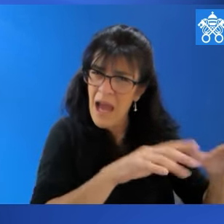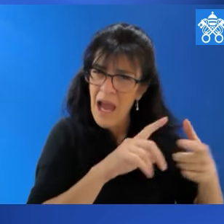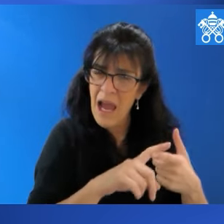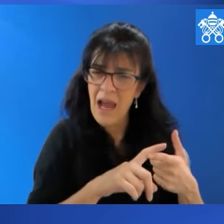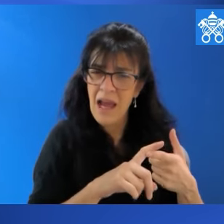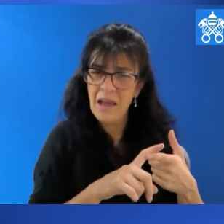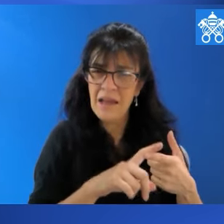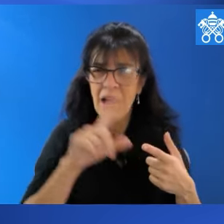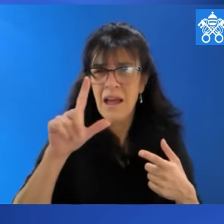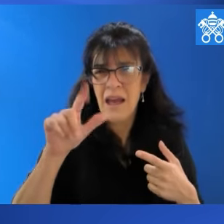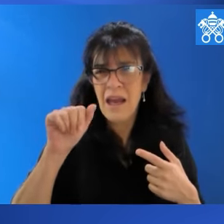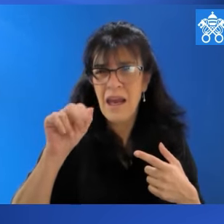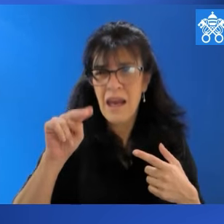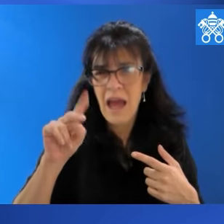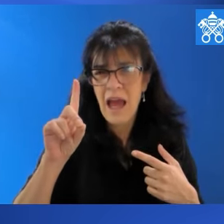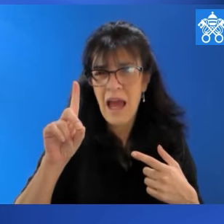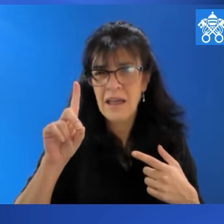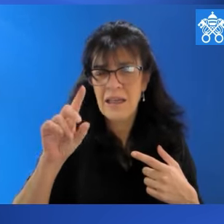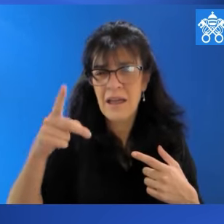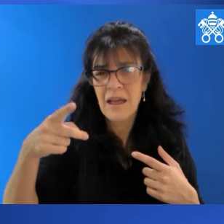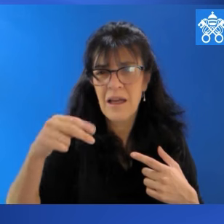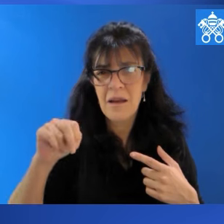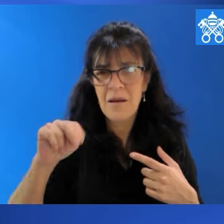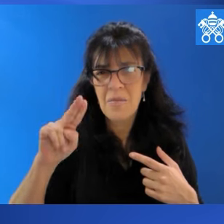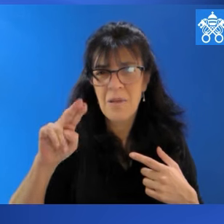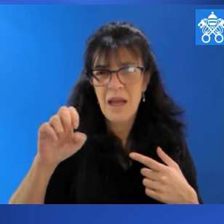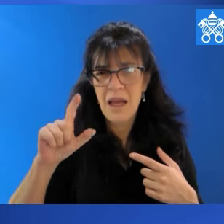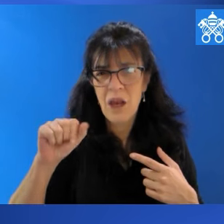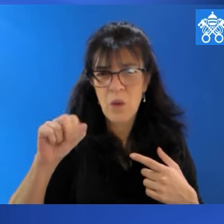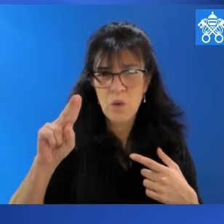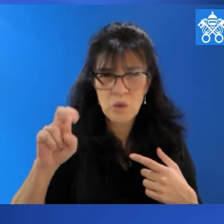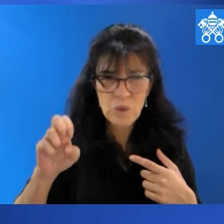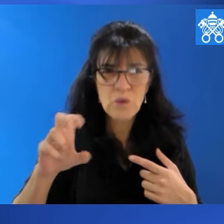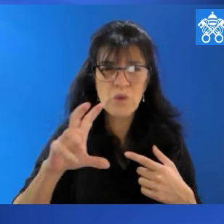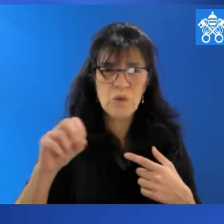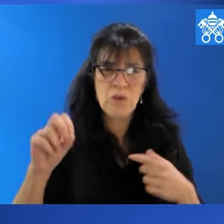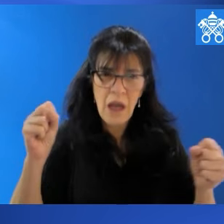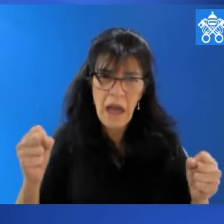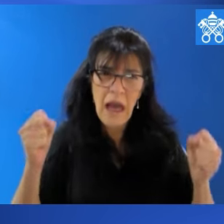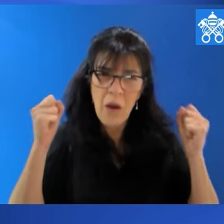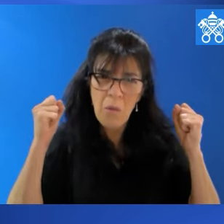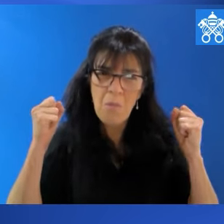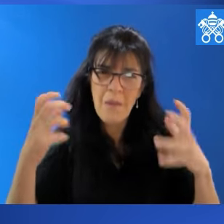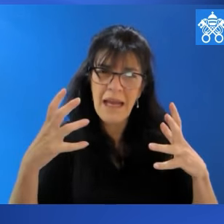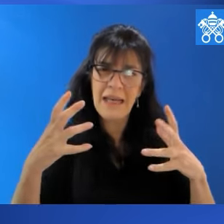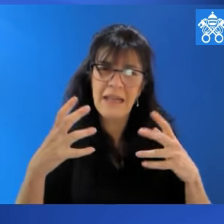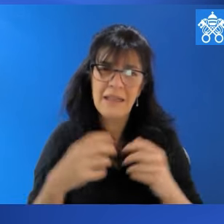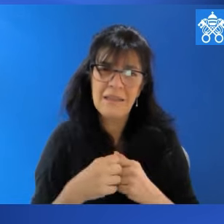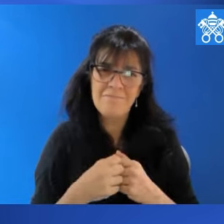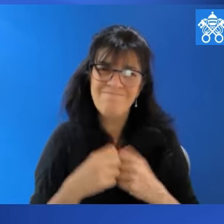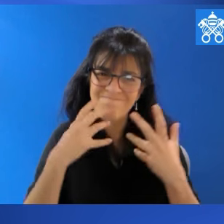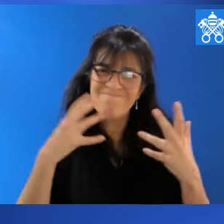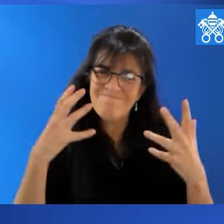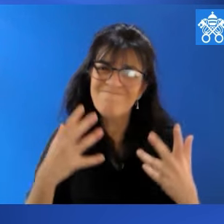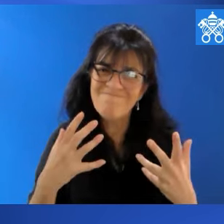Think of Lampedusa, Crotone. How many so